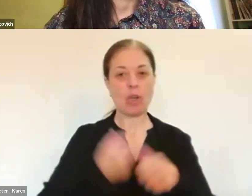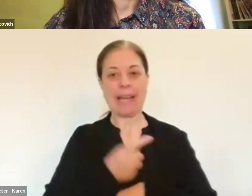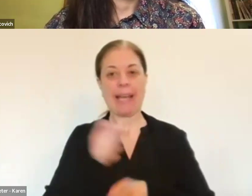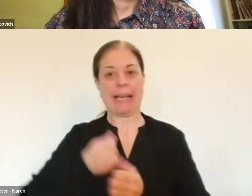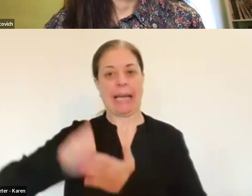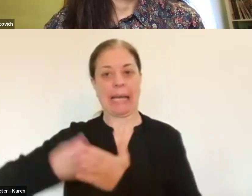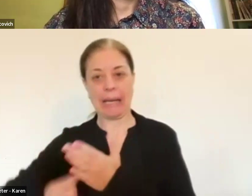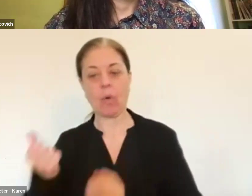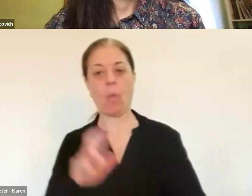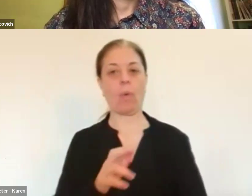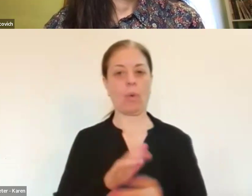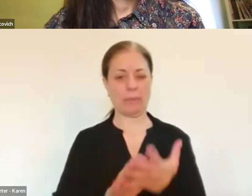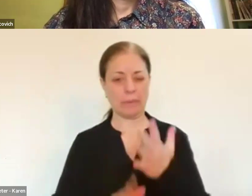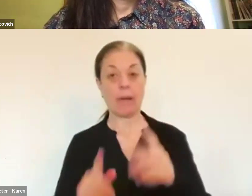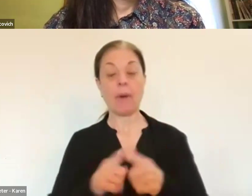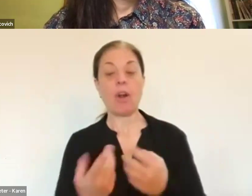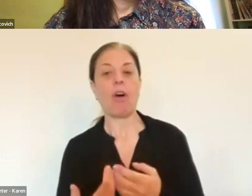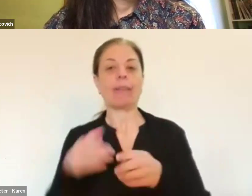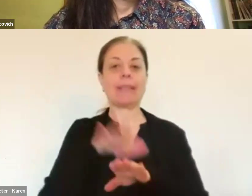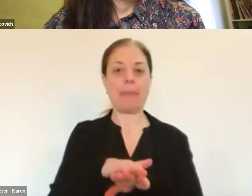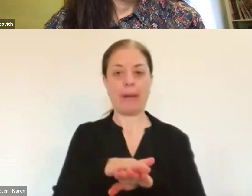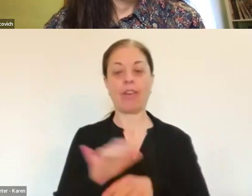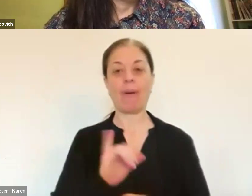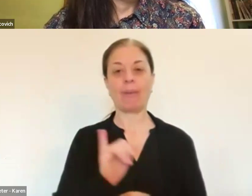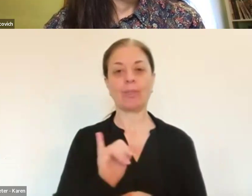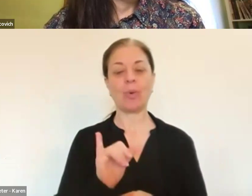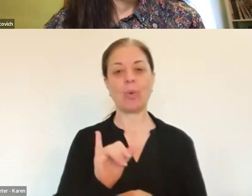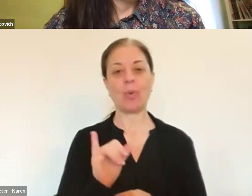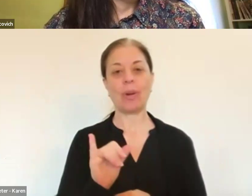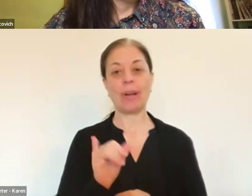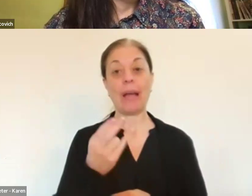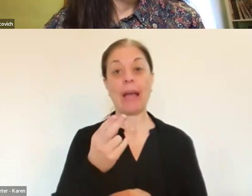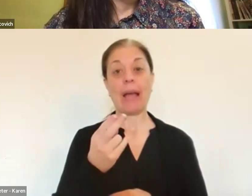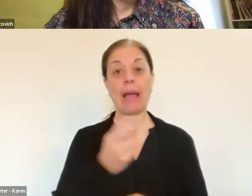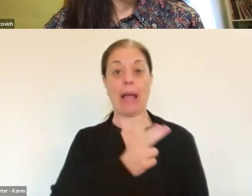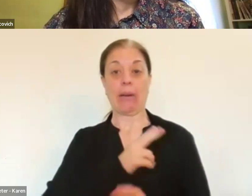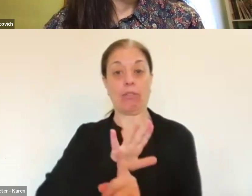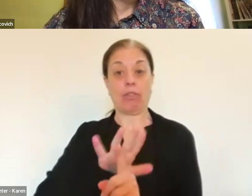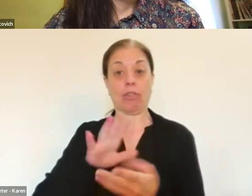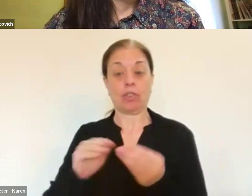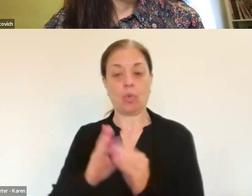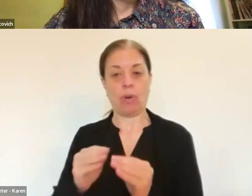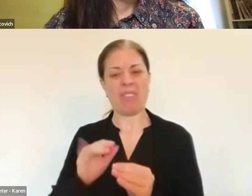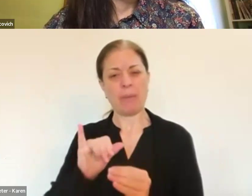or stuff like this. But on top of that, it was also taking Hena's story, which I could feel was really